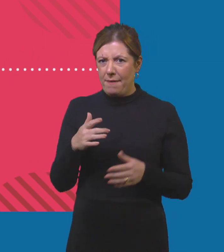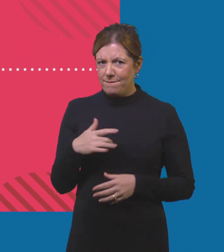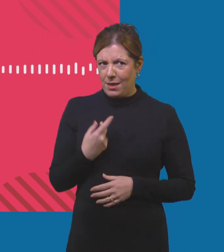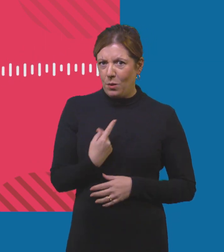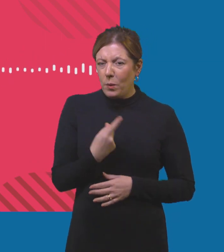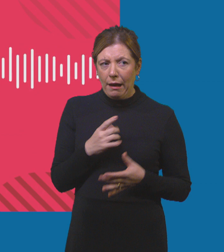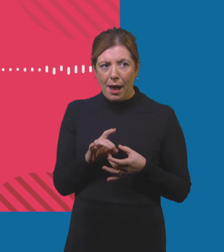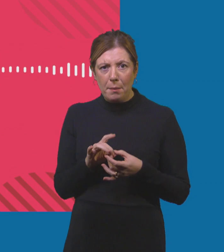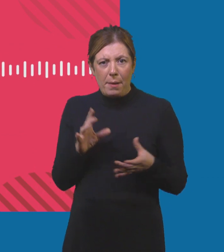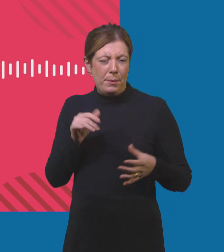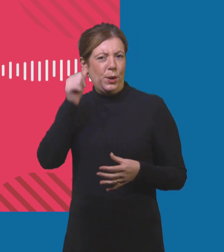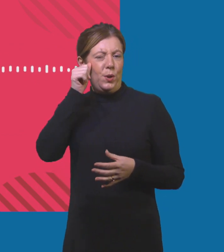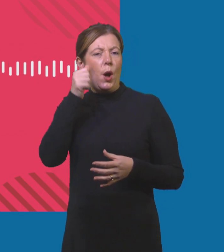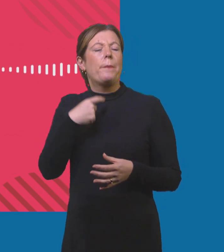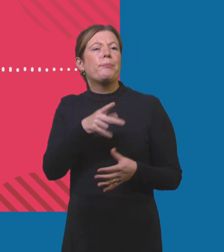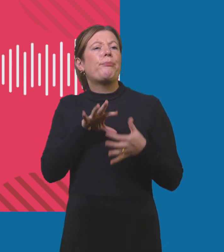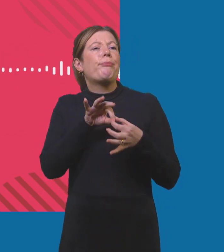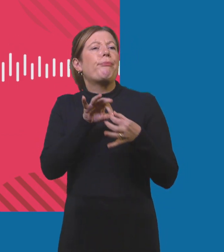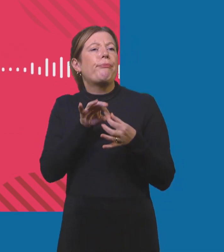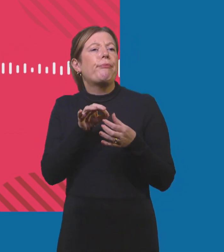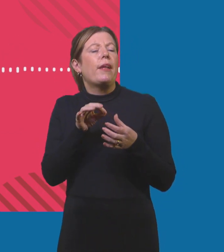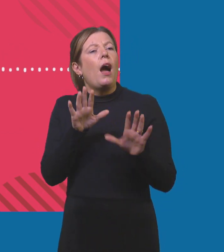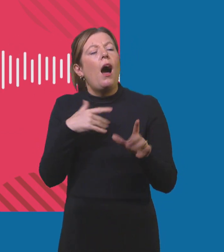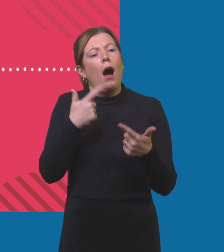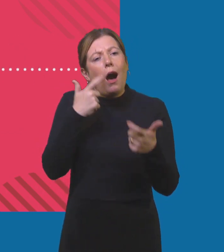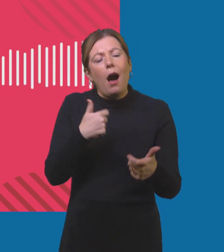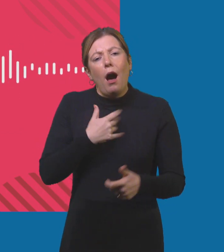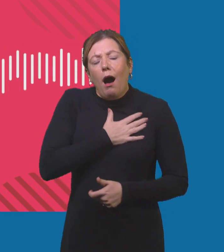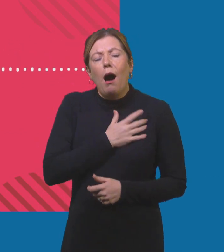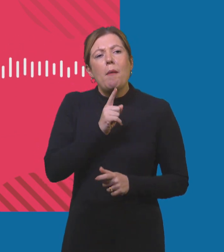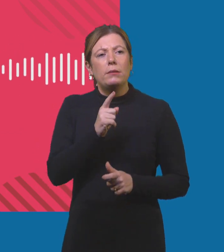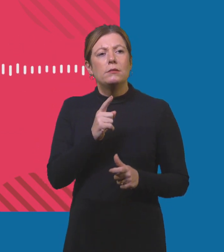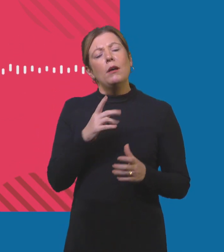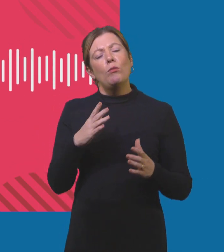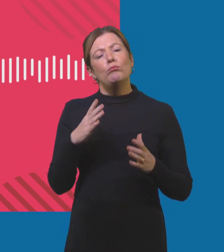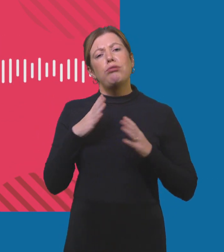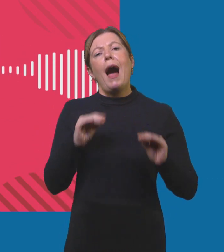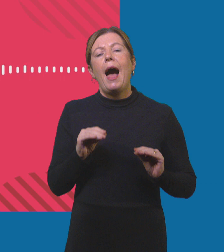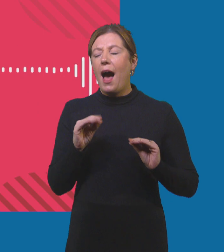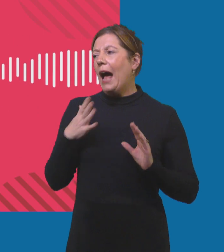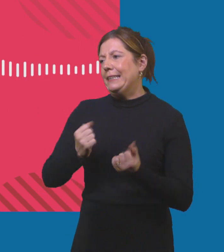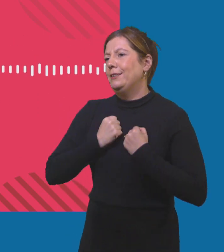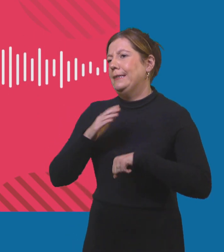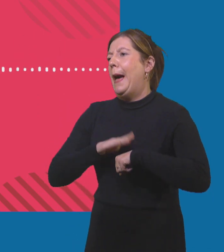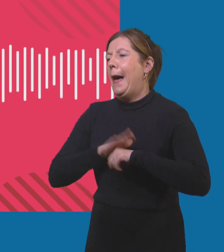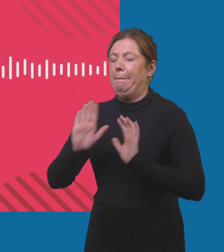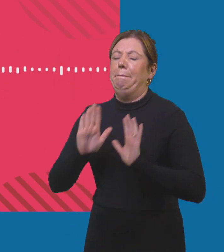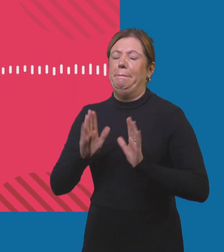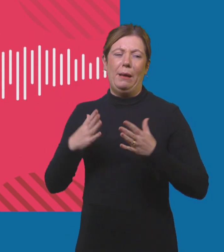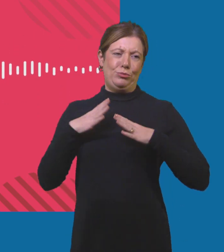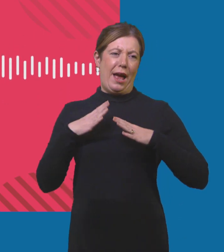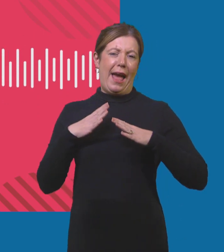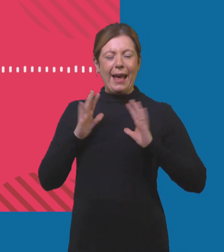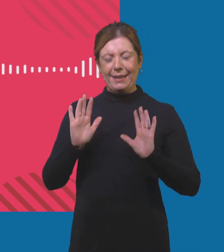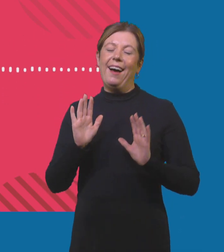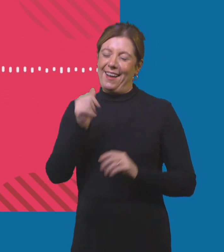when you're on a break, it's like, I really still care for you, I still love you, but I need a break. I need some time. I need some time, I need a break.